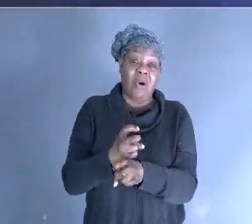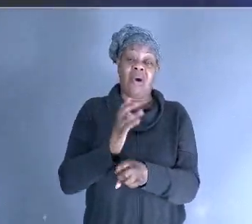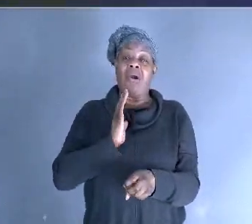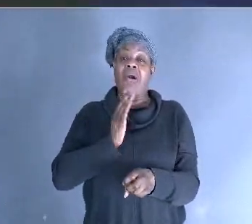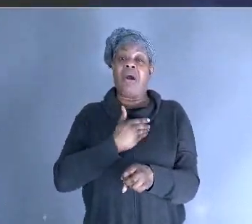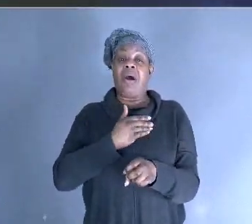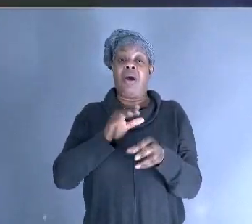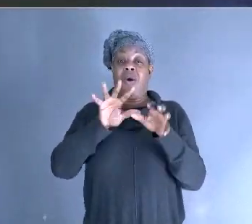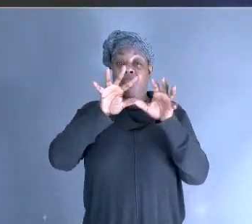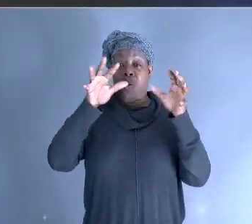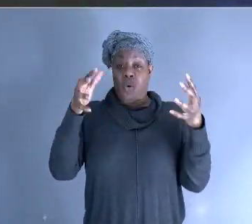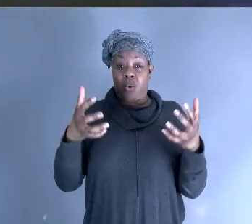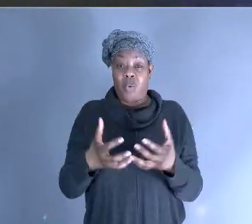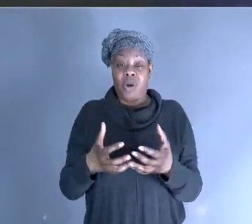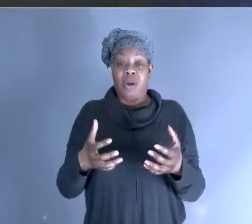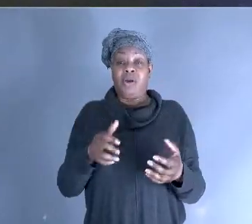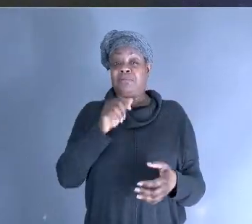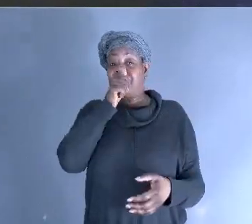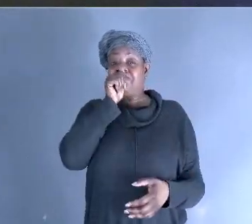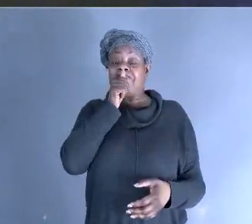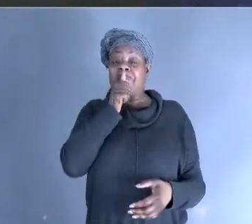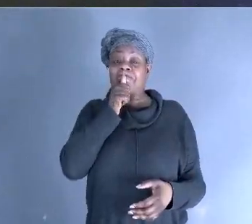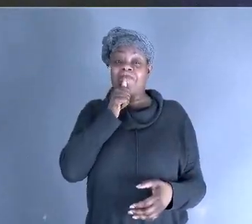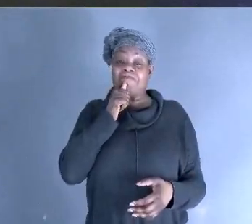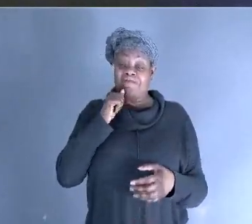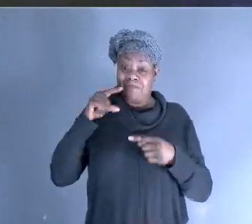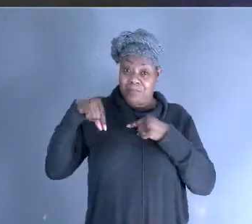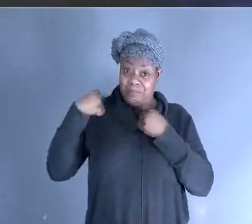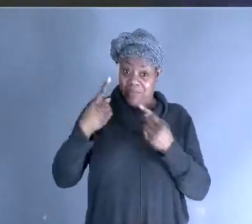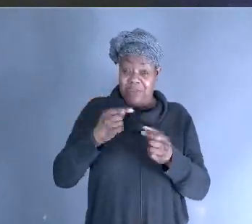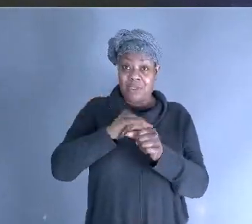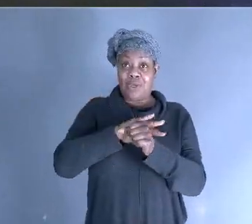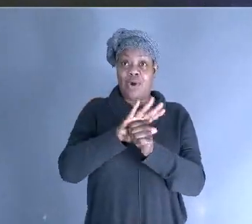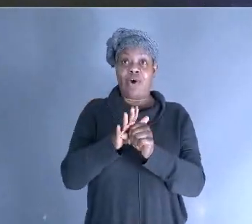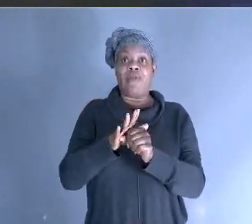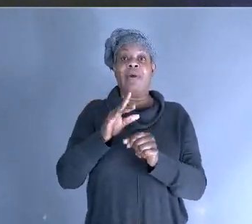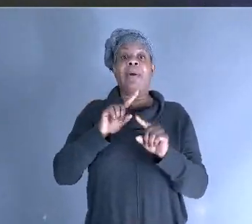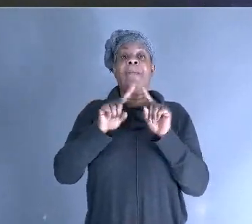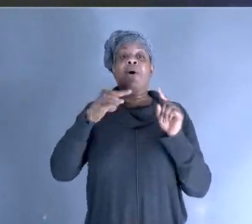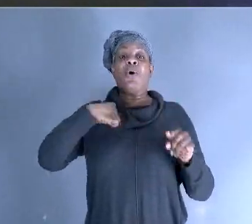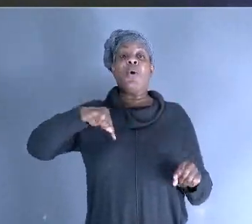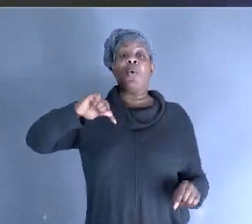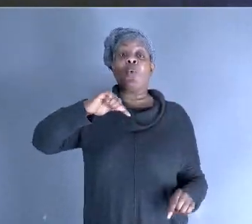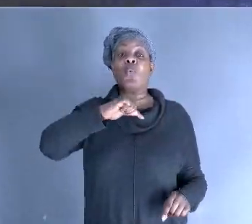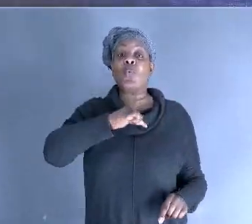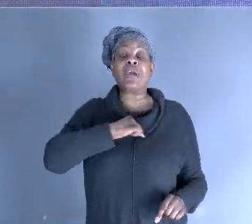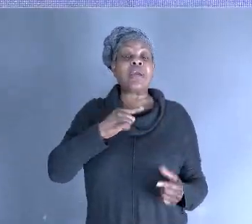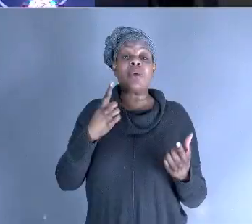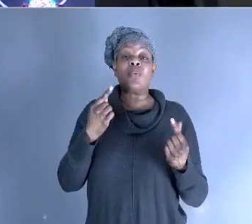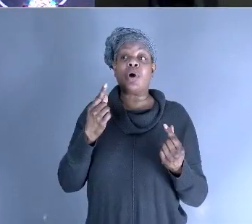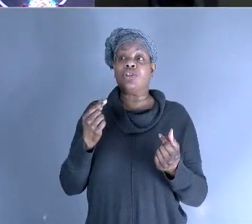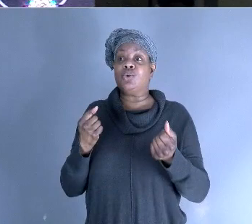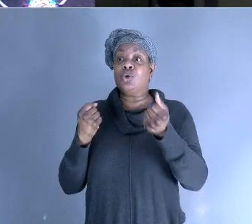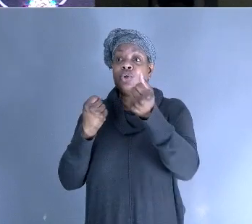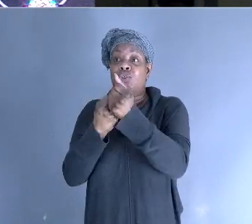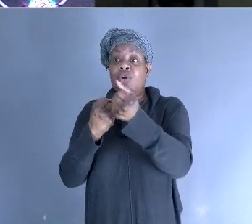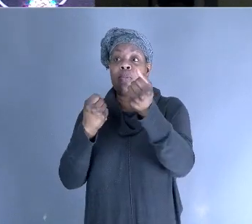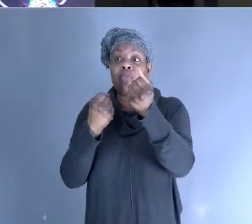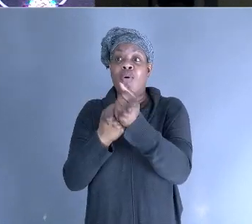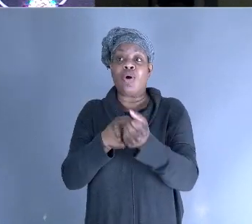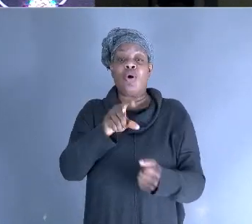ministry that as a church we have been able to touch over 174